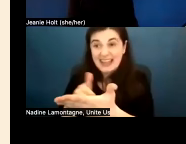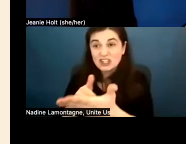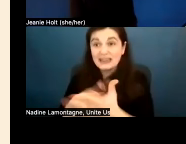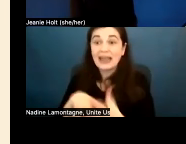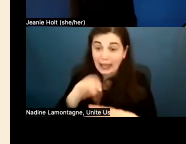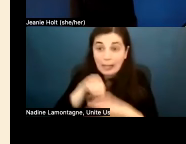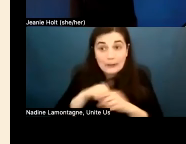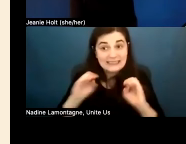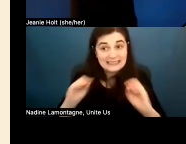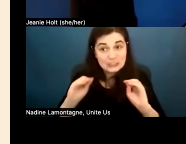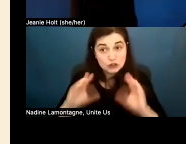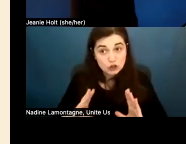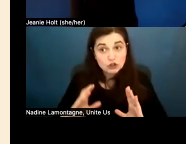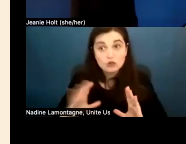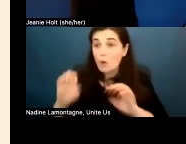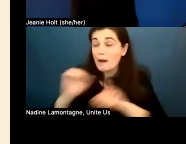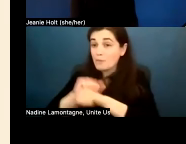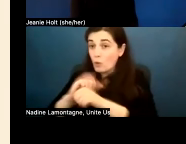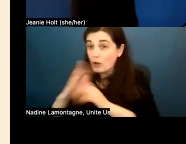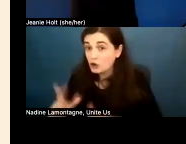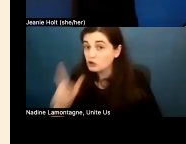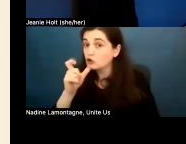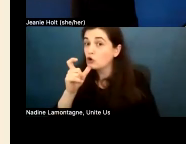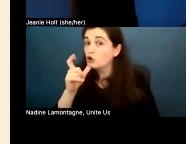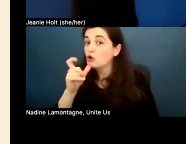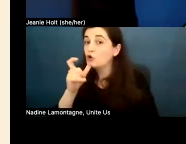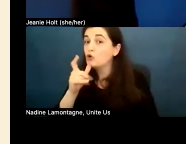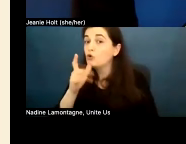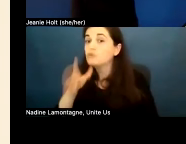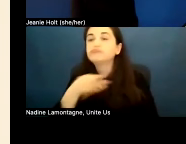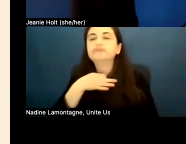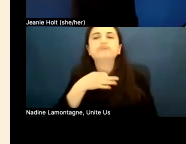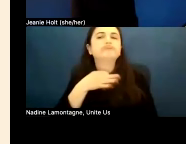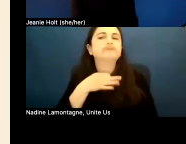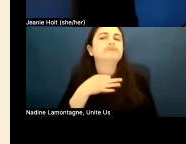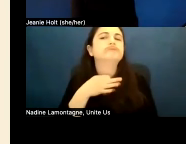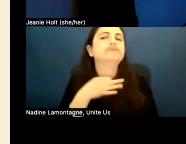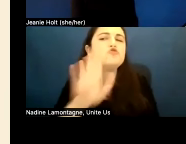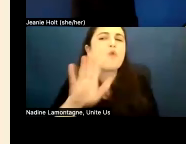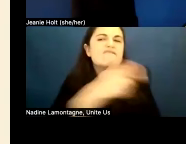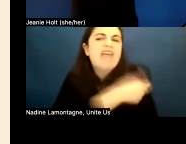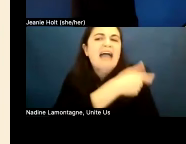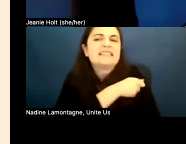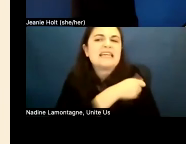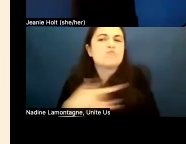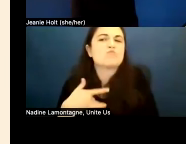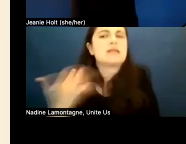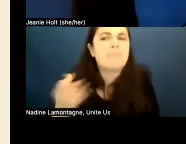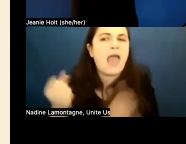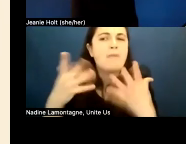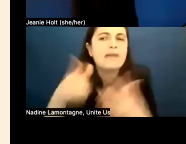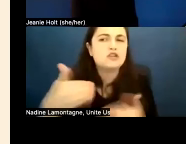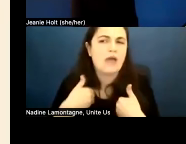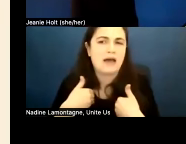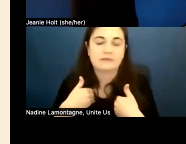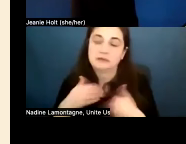some cases, or employers who inquire about vaccine status. Like Maine, we've seen school